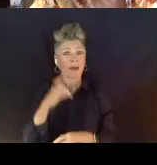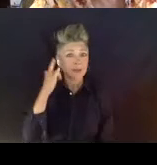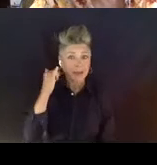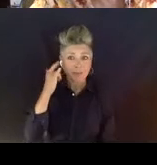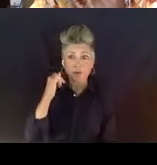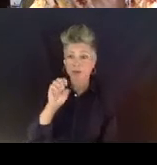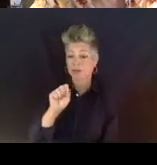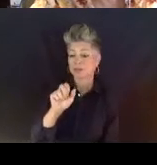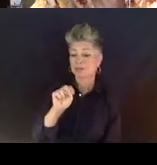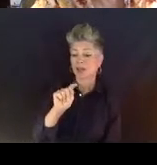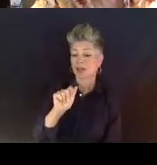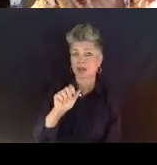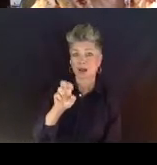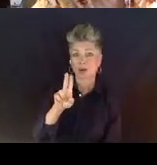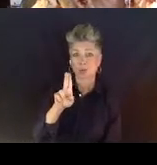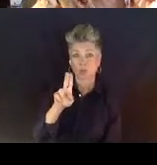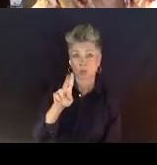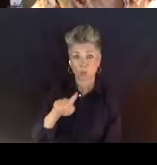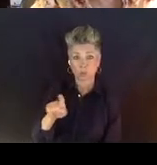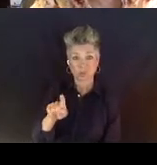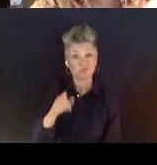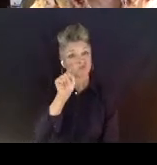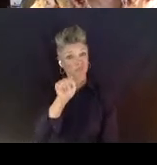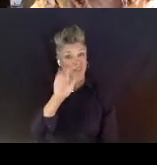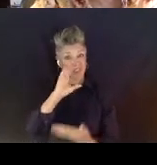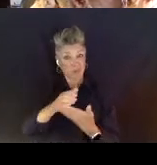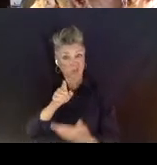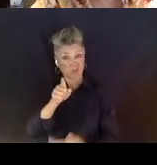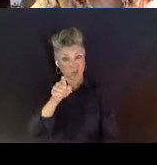right-hand corner, you see a skywalk in Los Angeles.